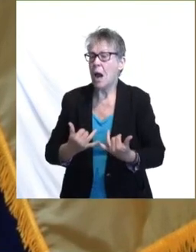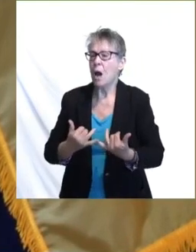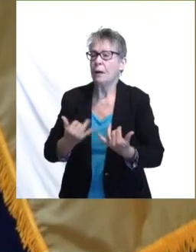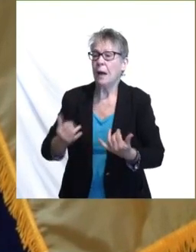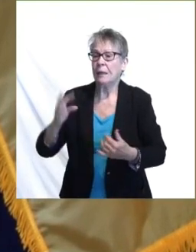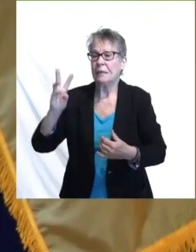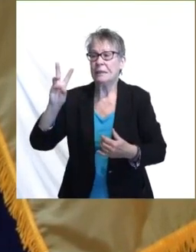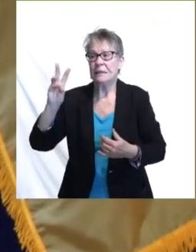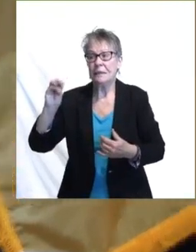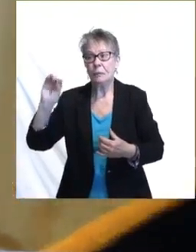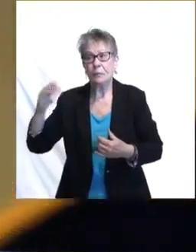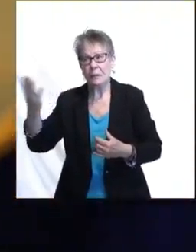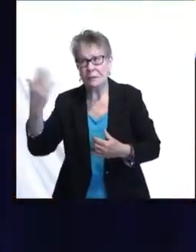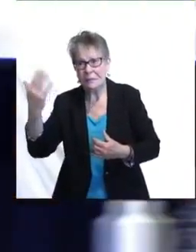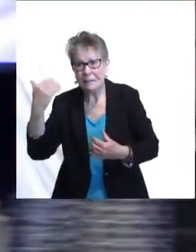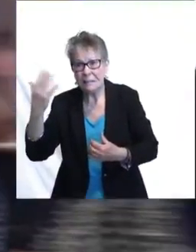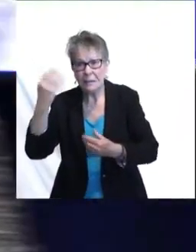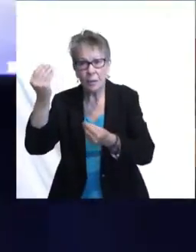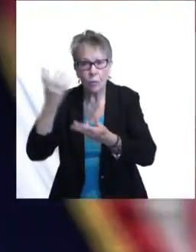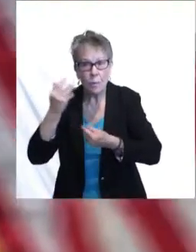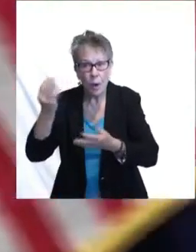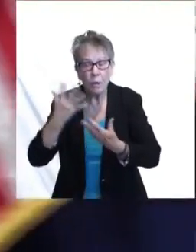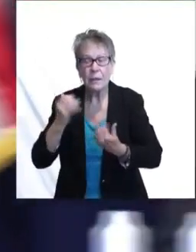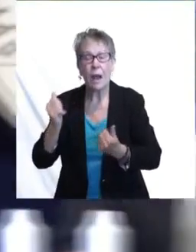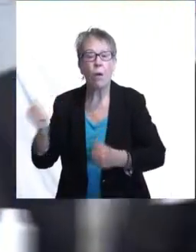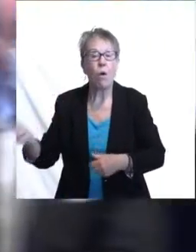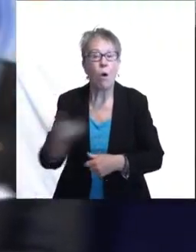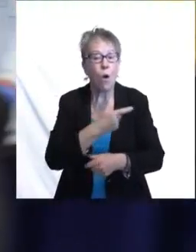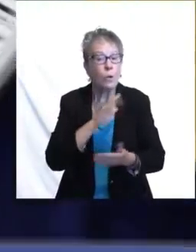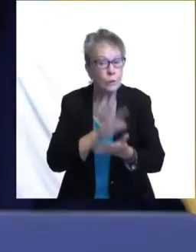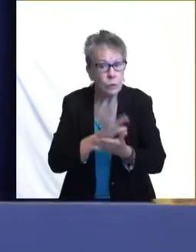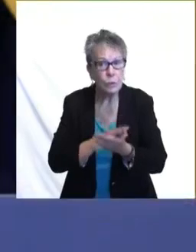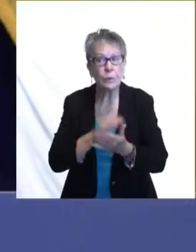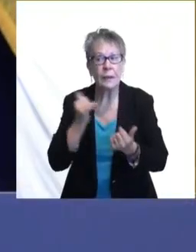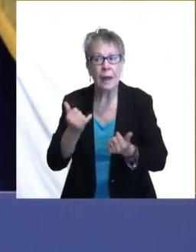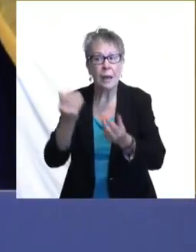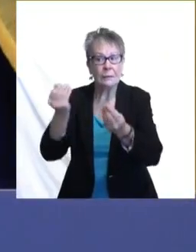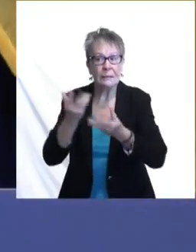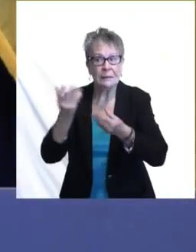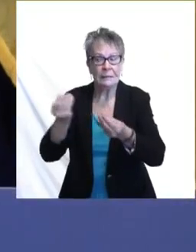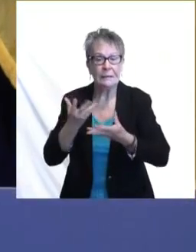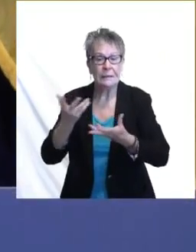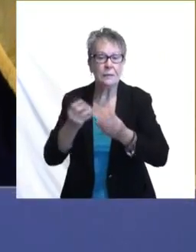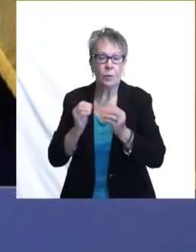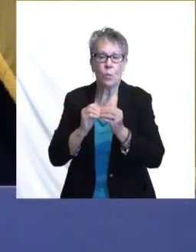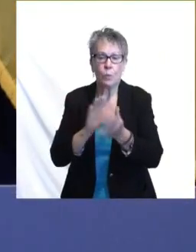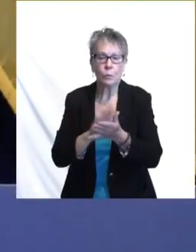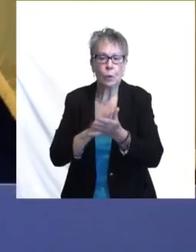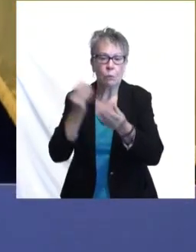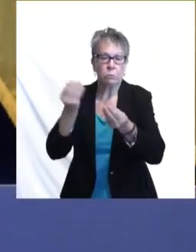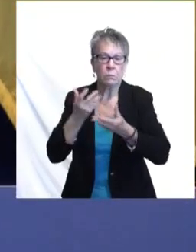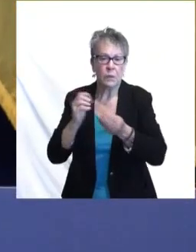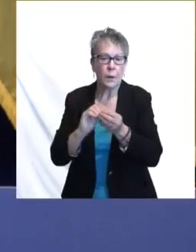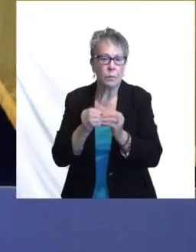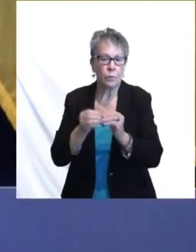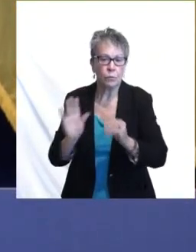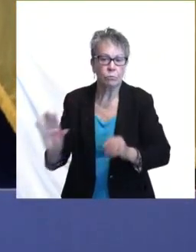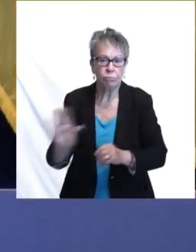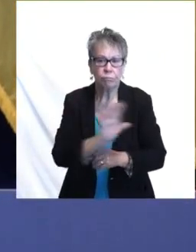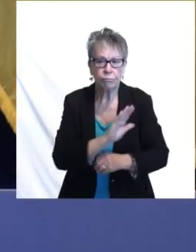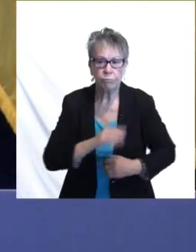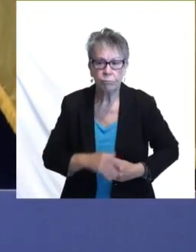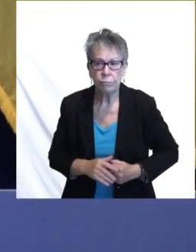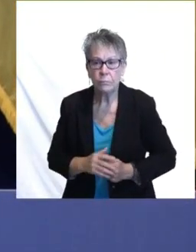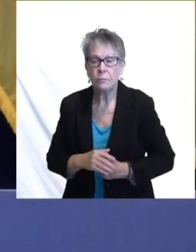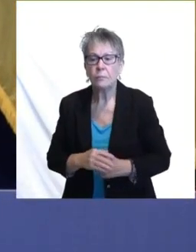yes. We're building, like a lot of things, including reporting, we're building muscle memory with the schools and the districts that